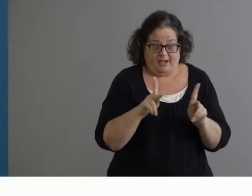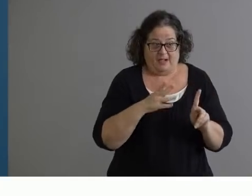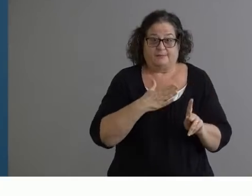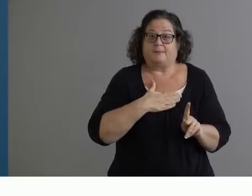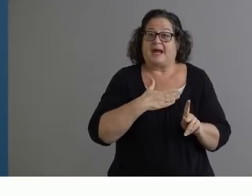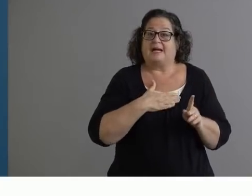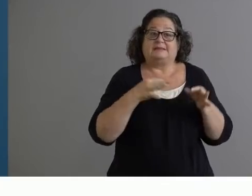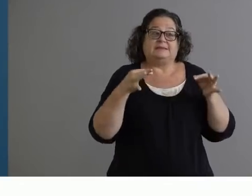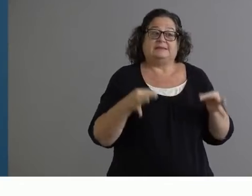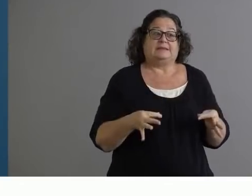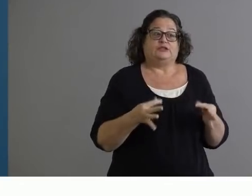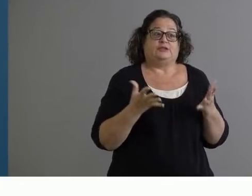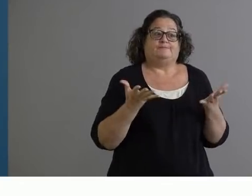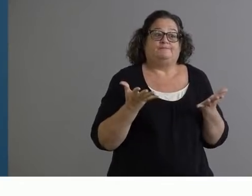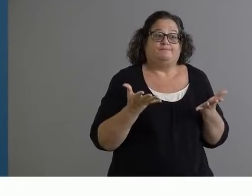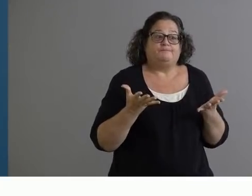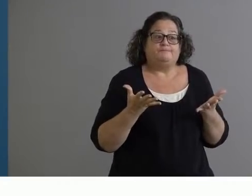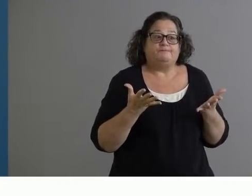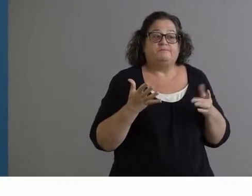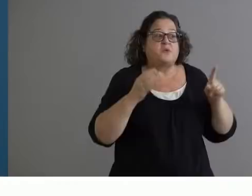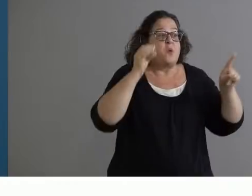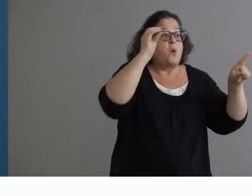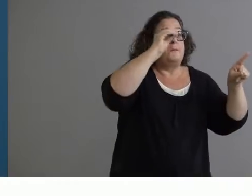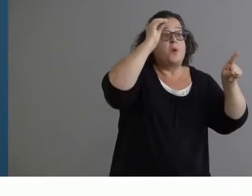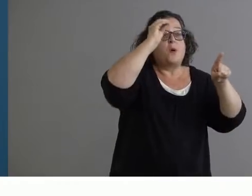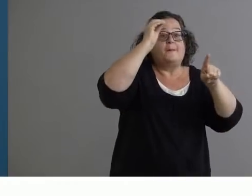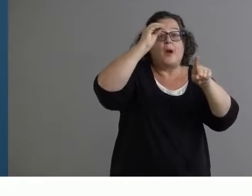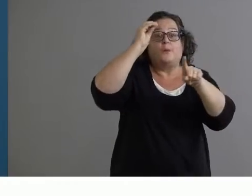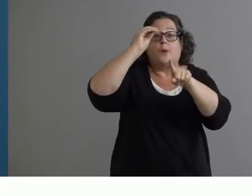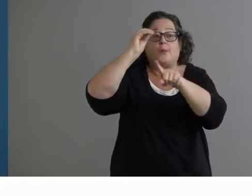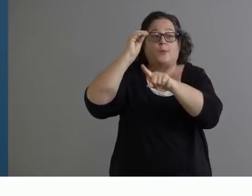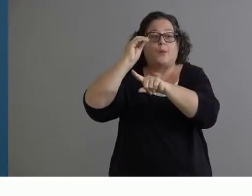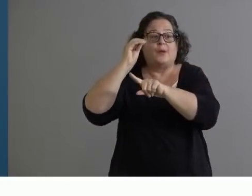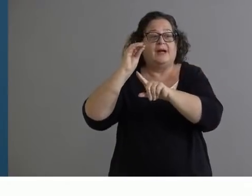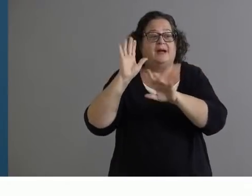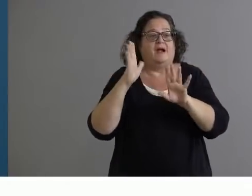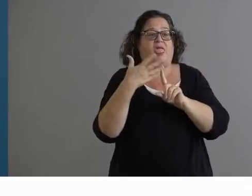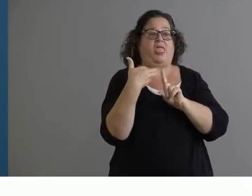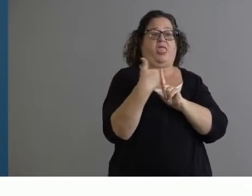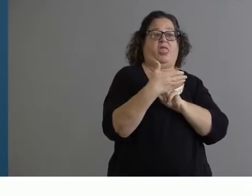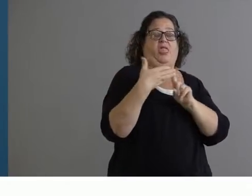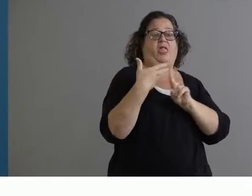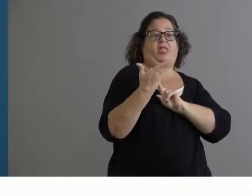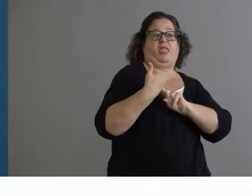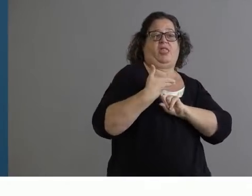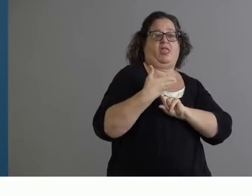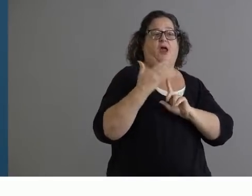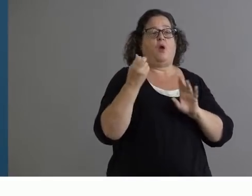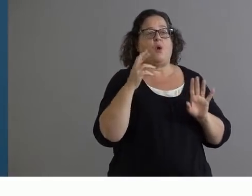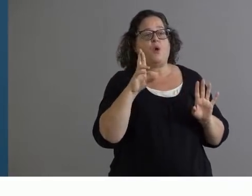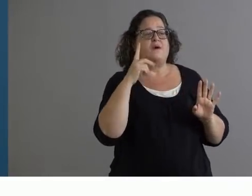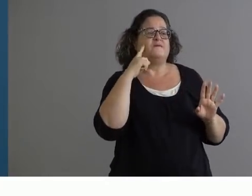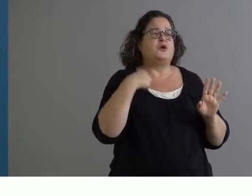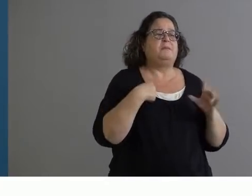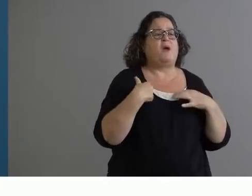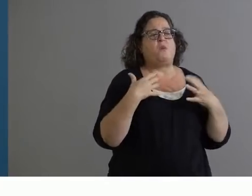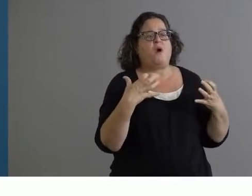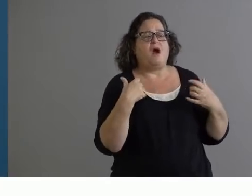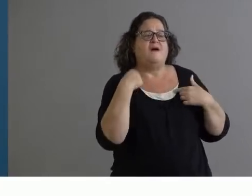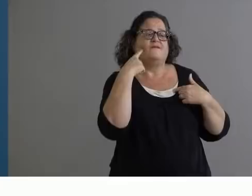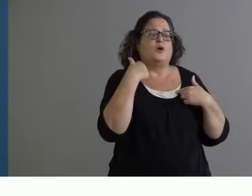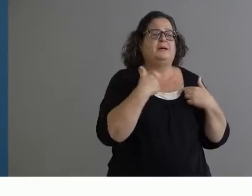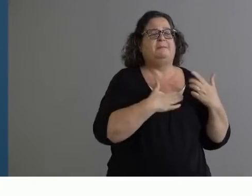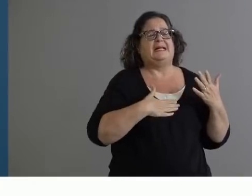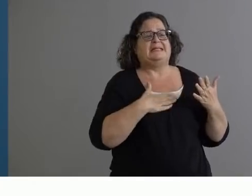be influenced by any attempt to please the press, and they will not